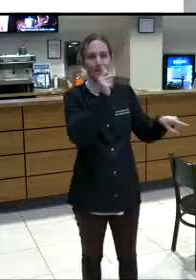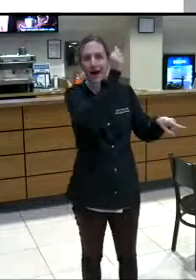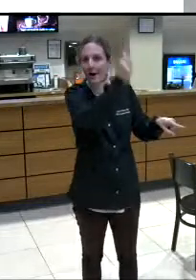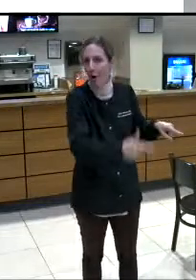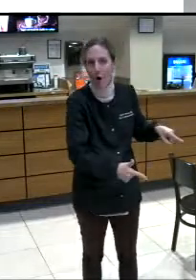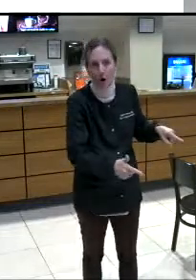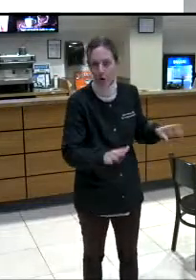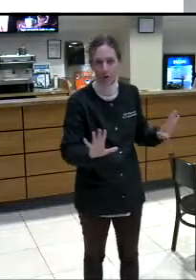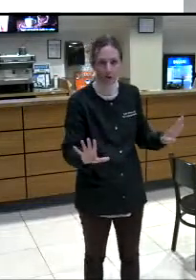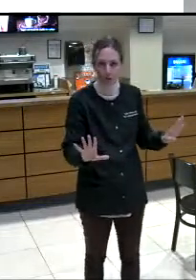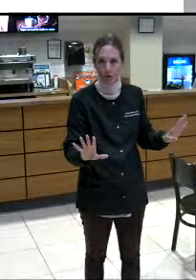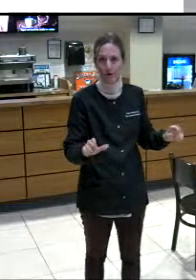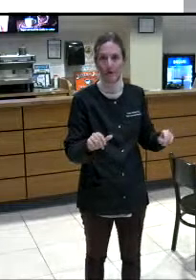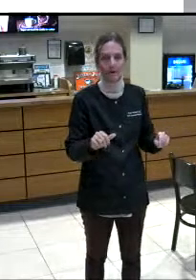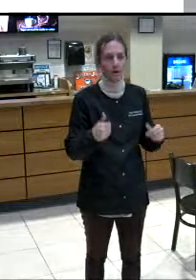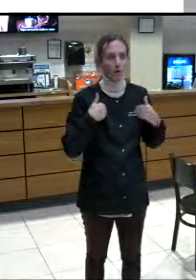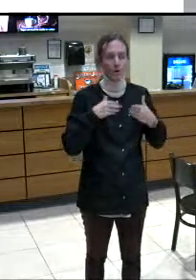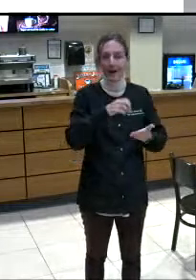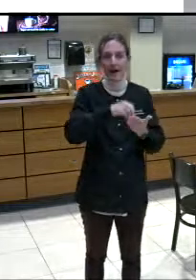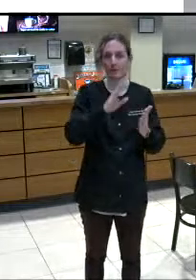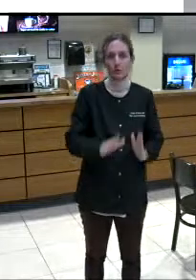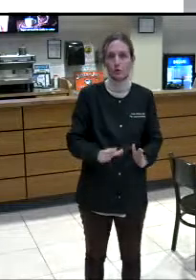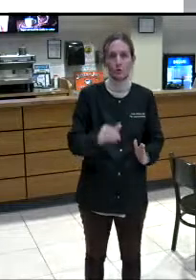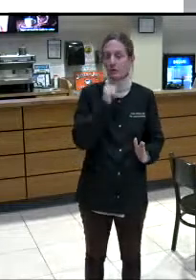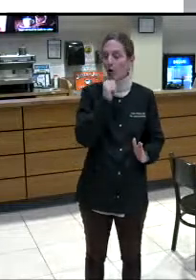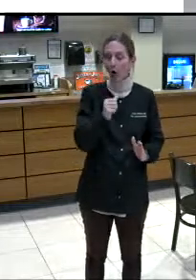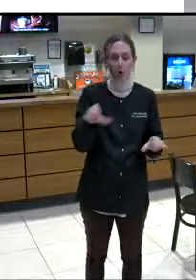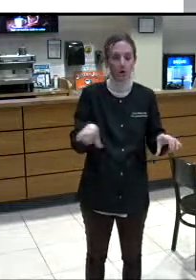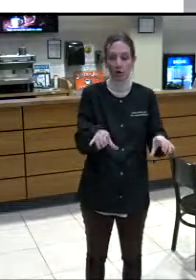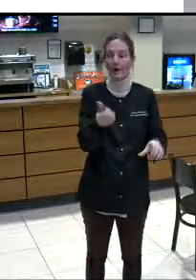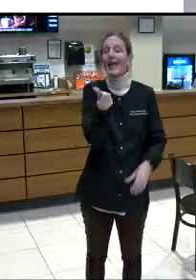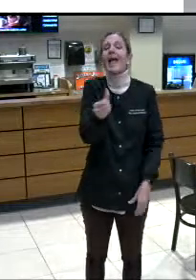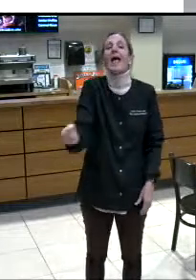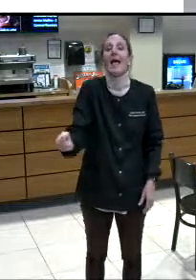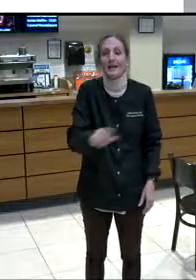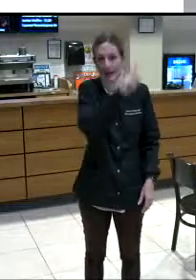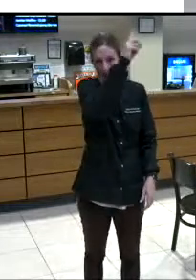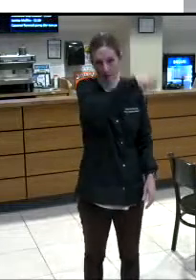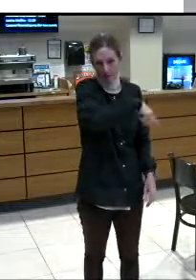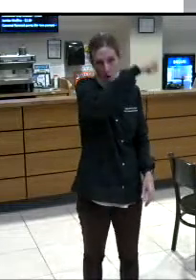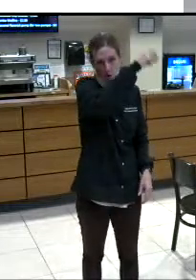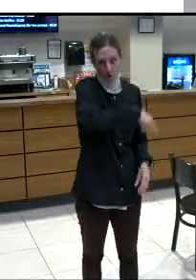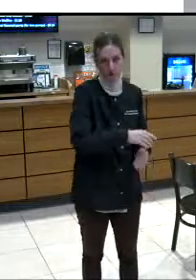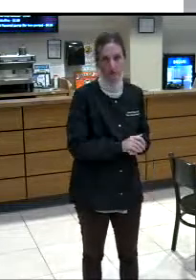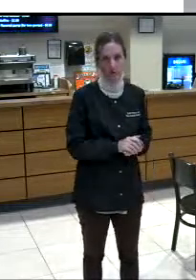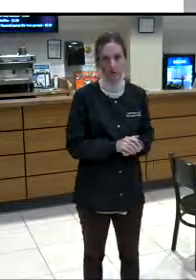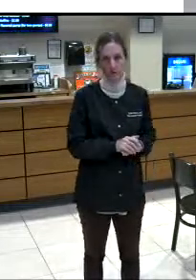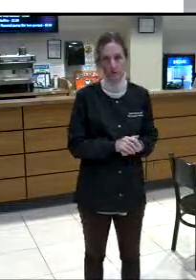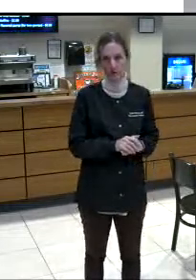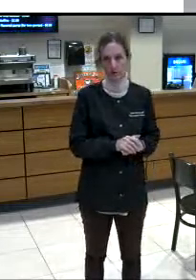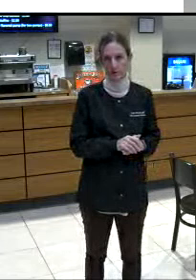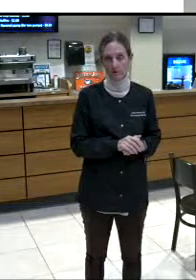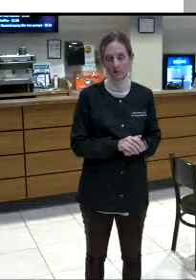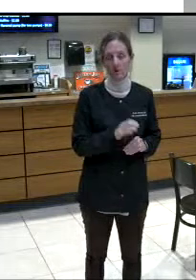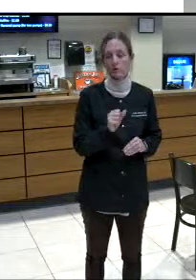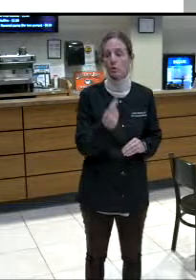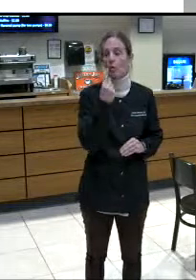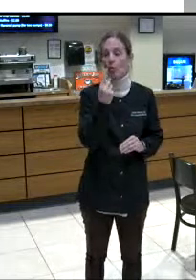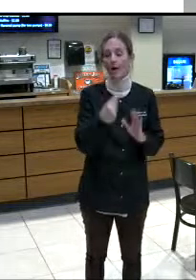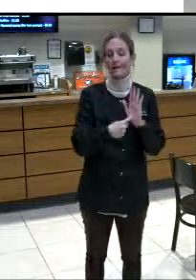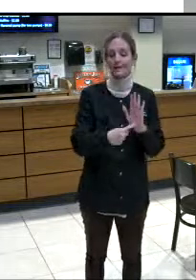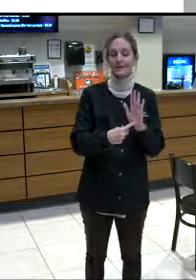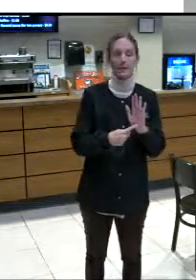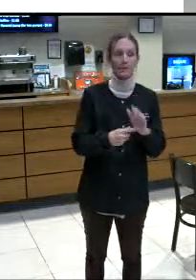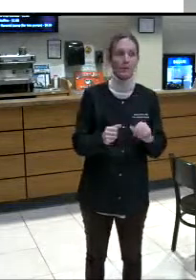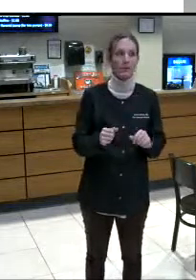things. And we have students that are not doing any of these things. So one of the examples is end